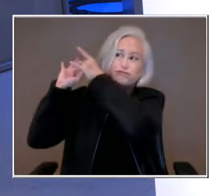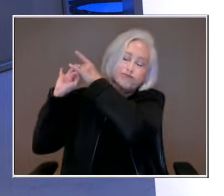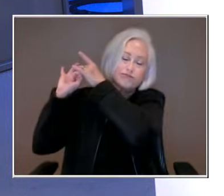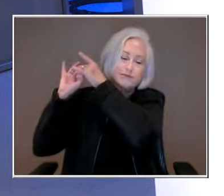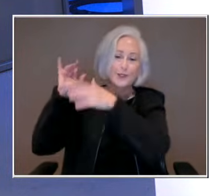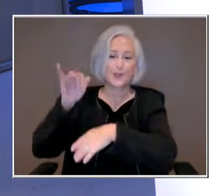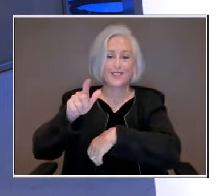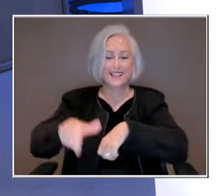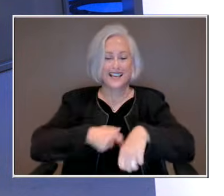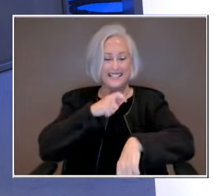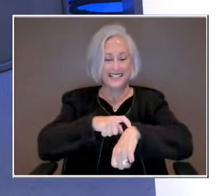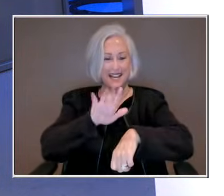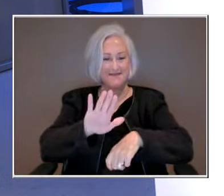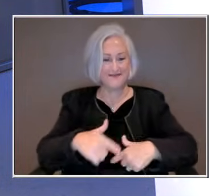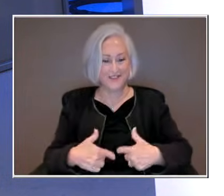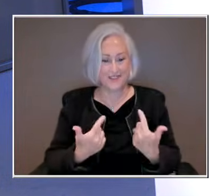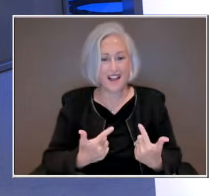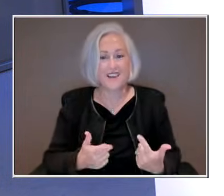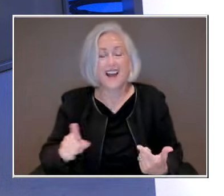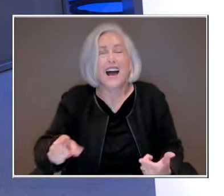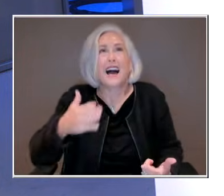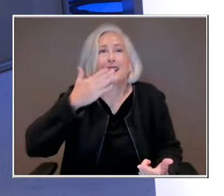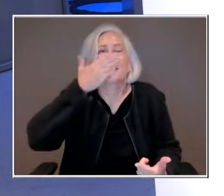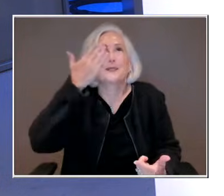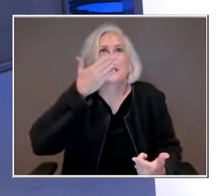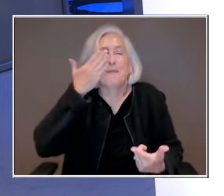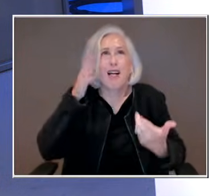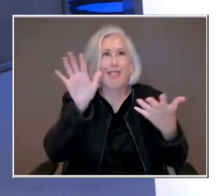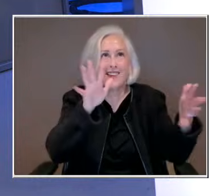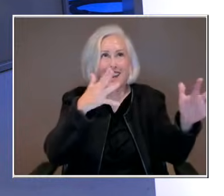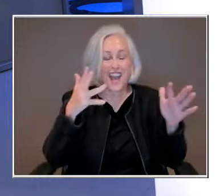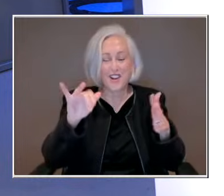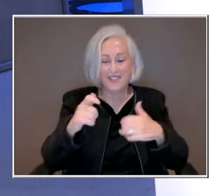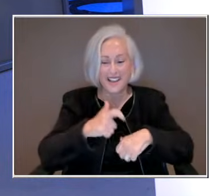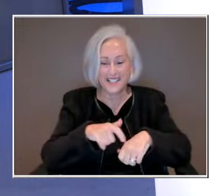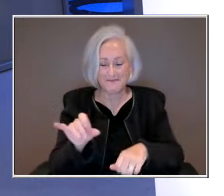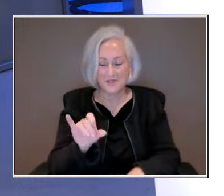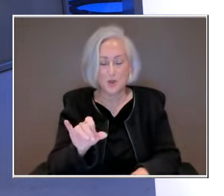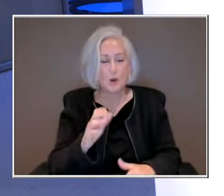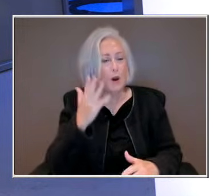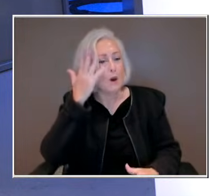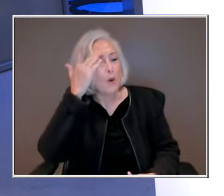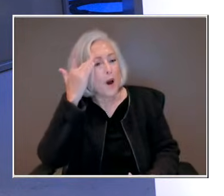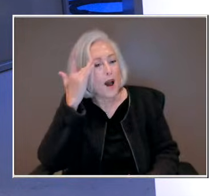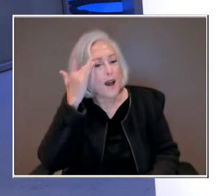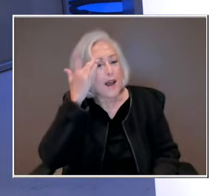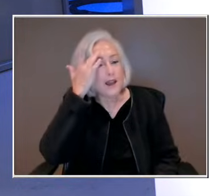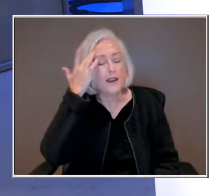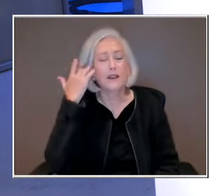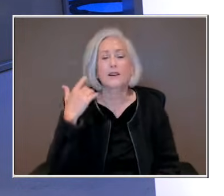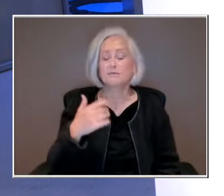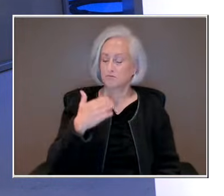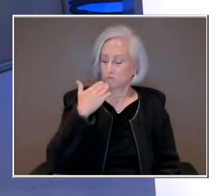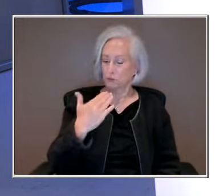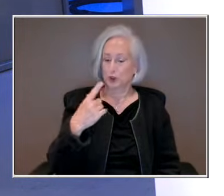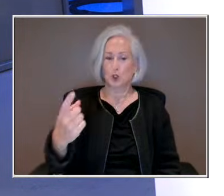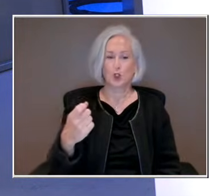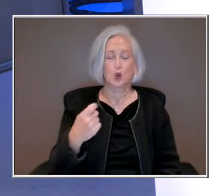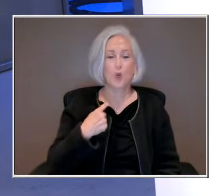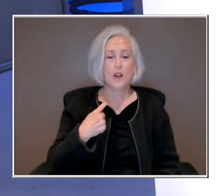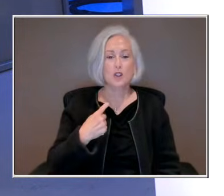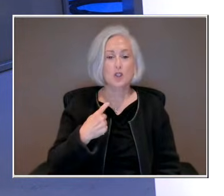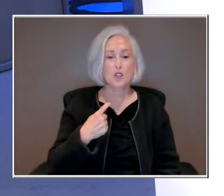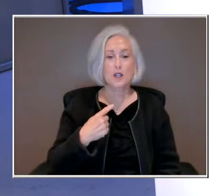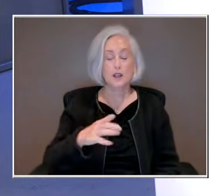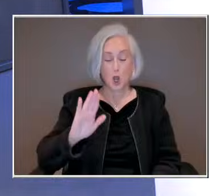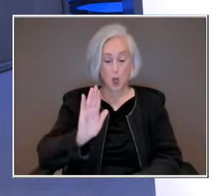can even smell the way the air smelled. Yes. Why would that be, Dr. Mann? That's a really great question. And music,